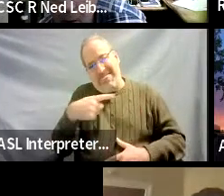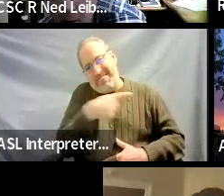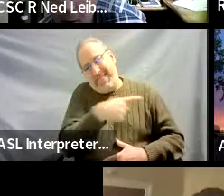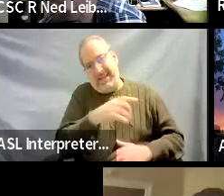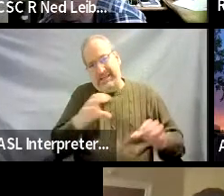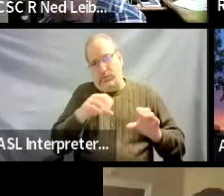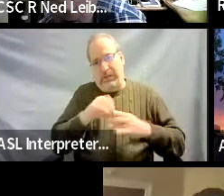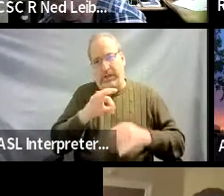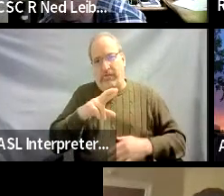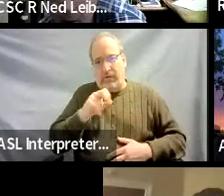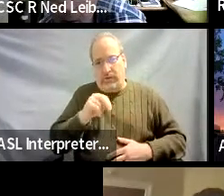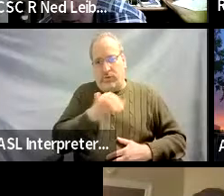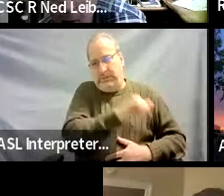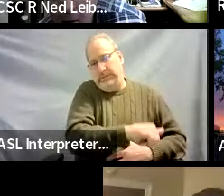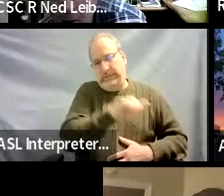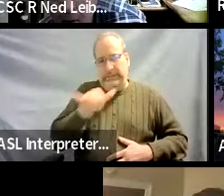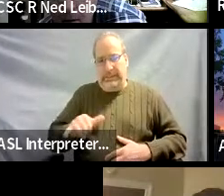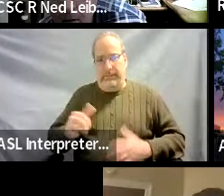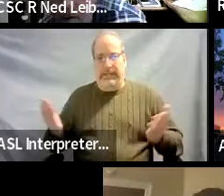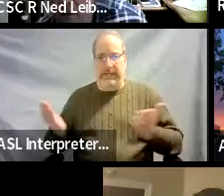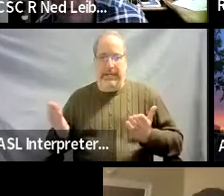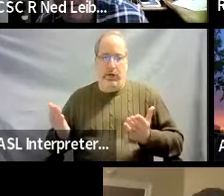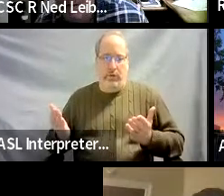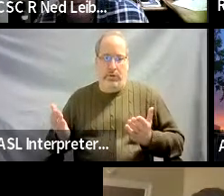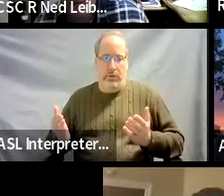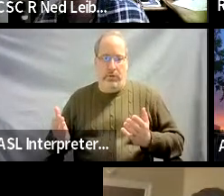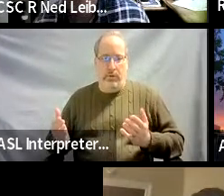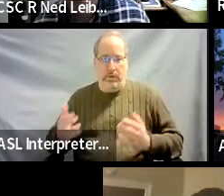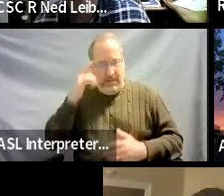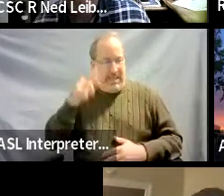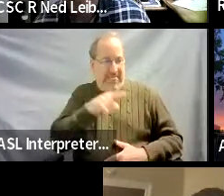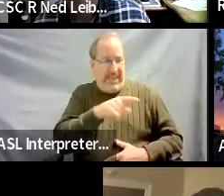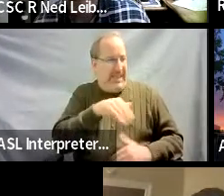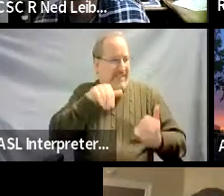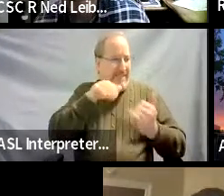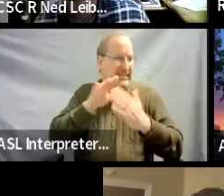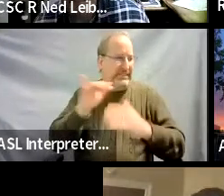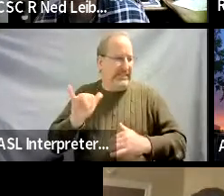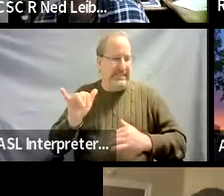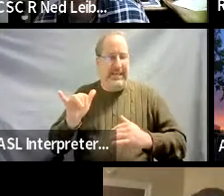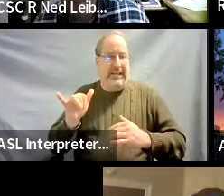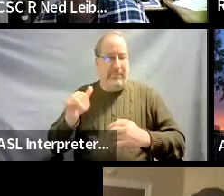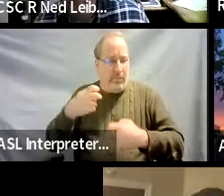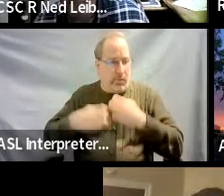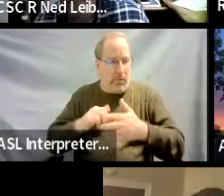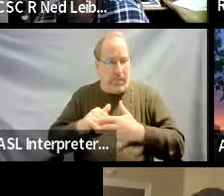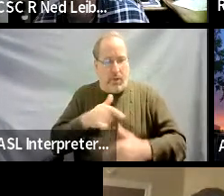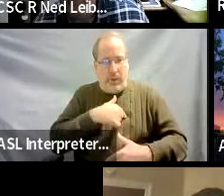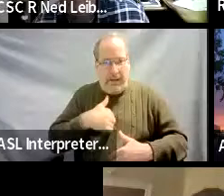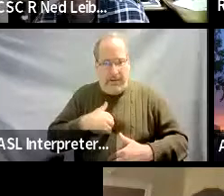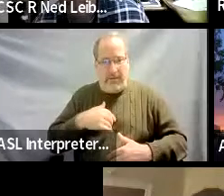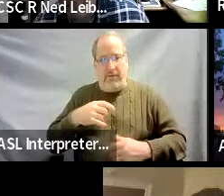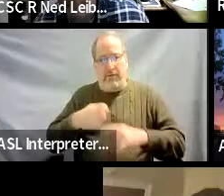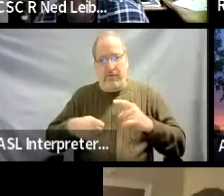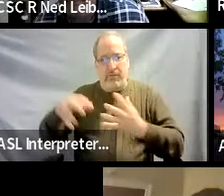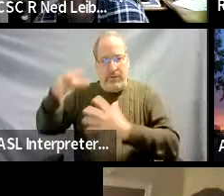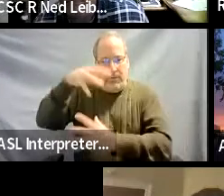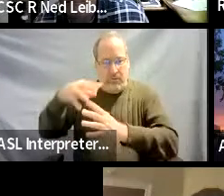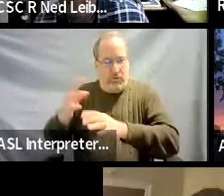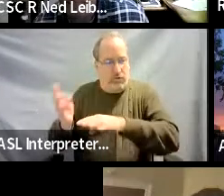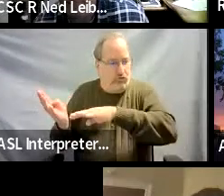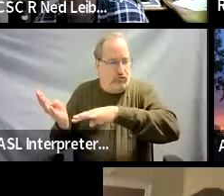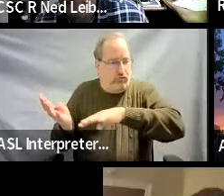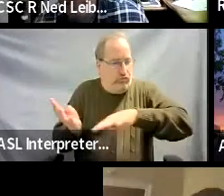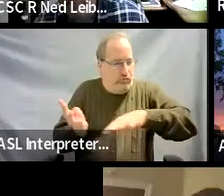there to what we can do here, facing much of the same issues with pollutant drift from major transportation